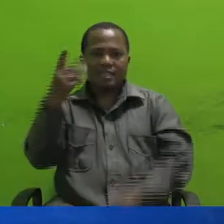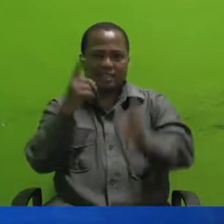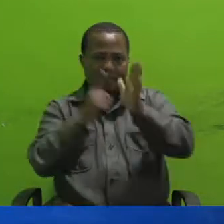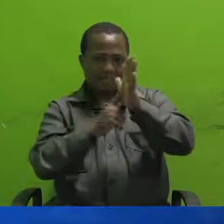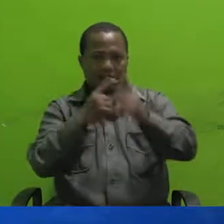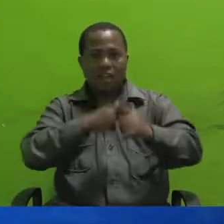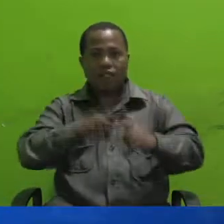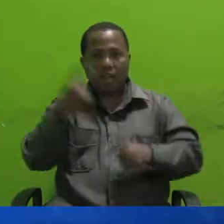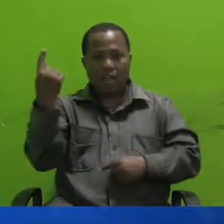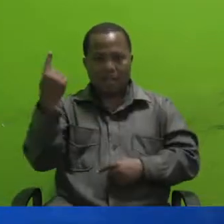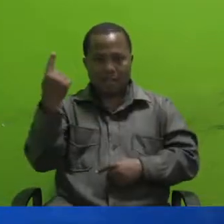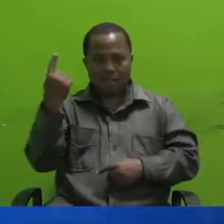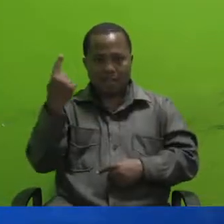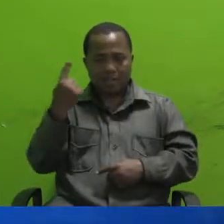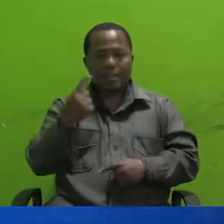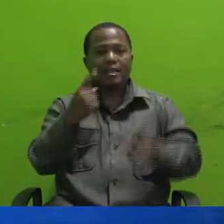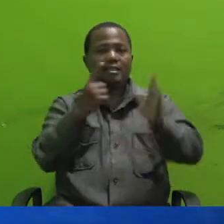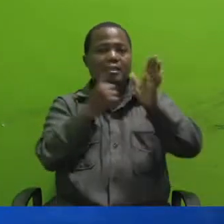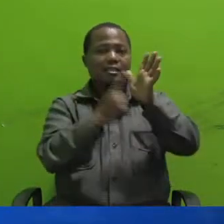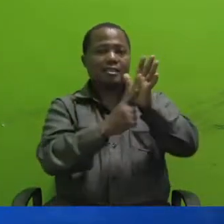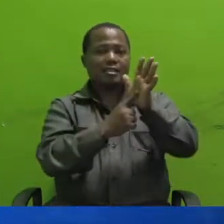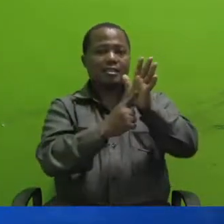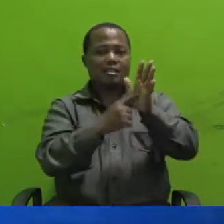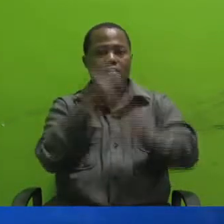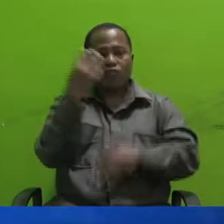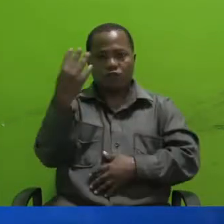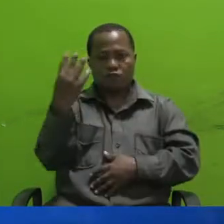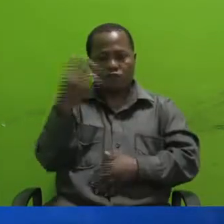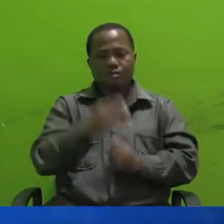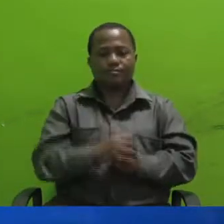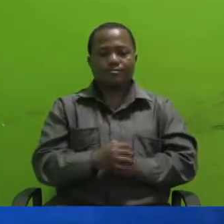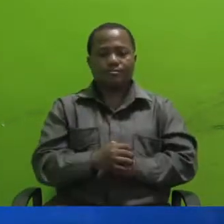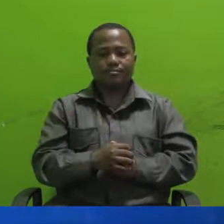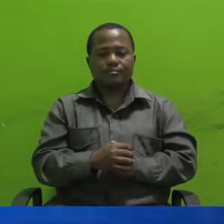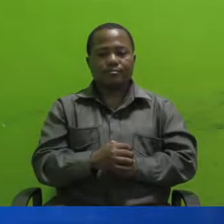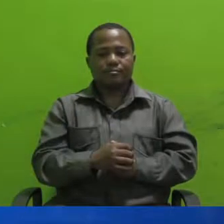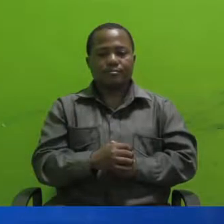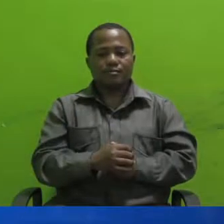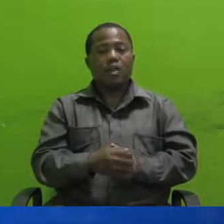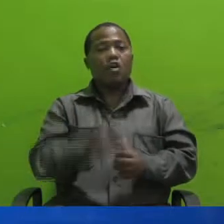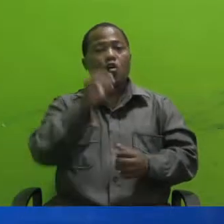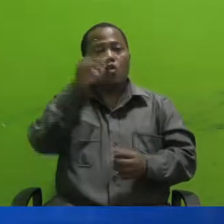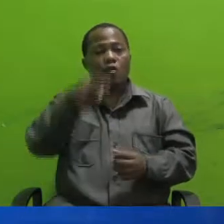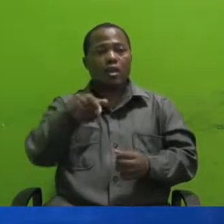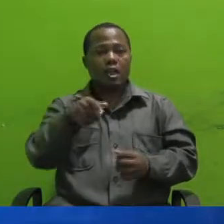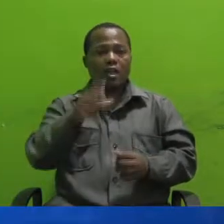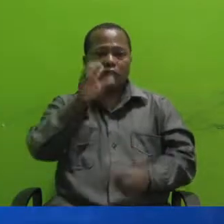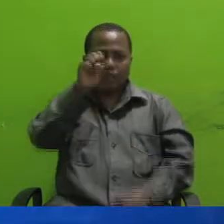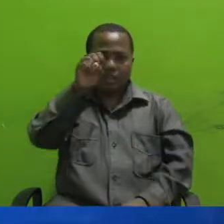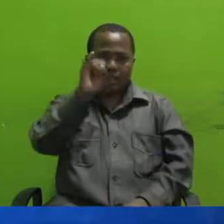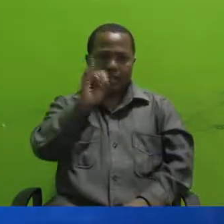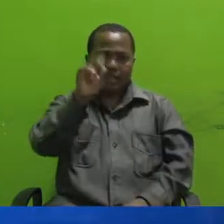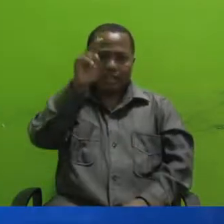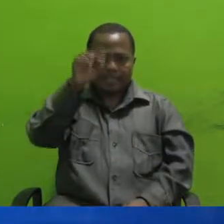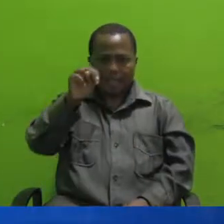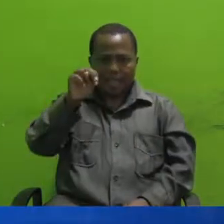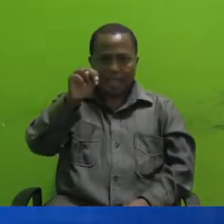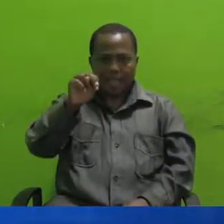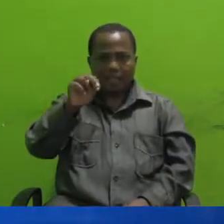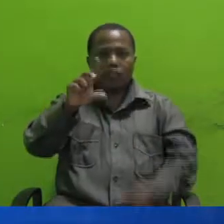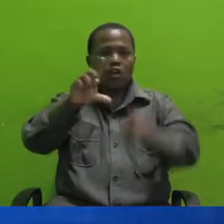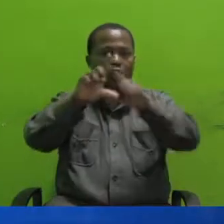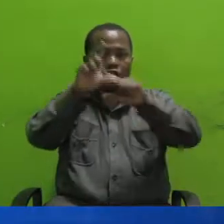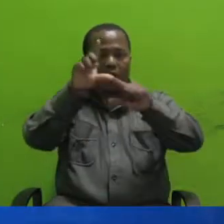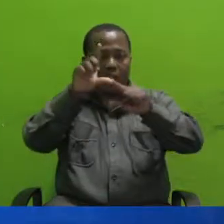36, I mean 100 minus 36 is 64, and here we have 100, and we can have sine